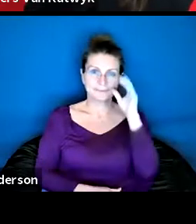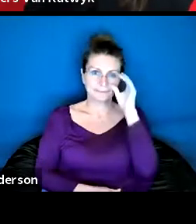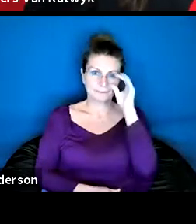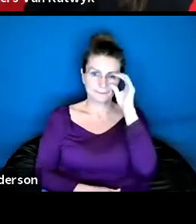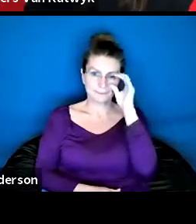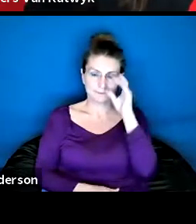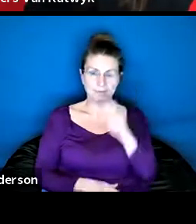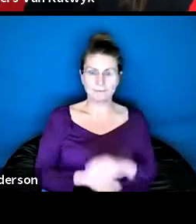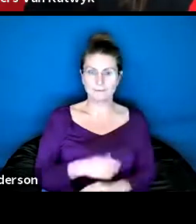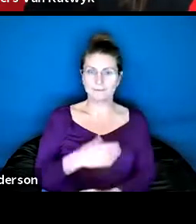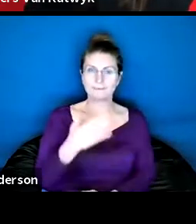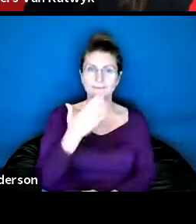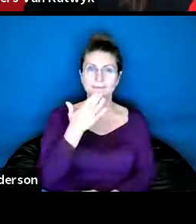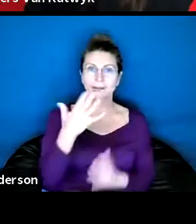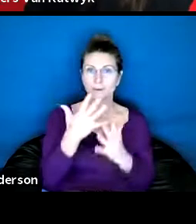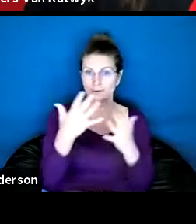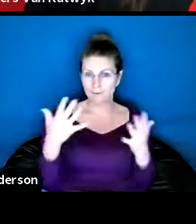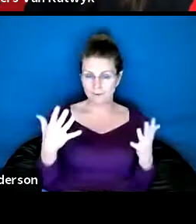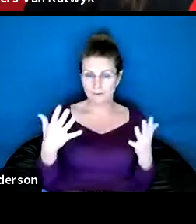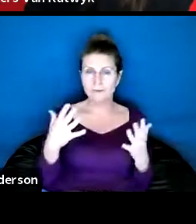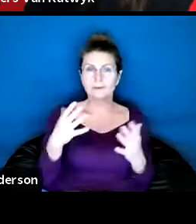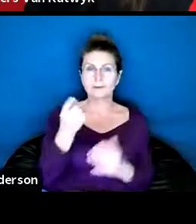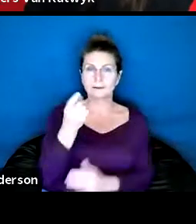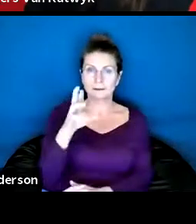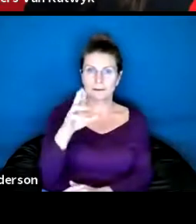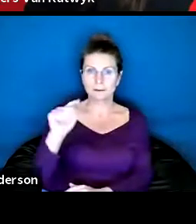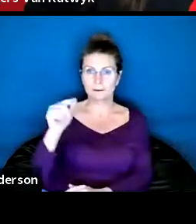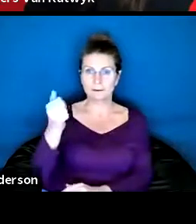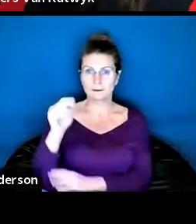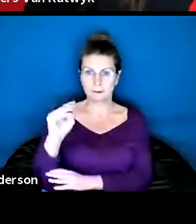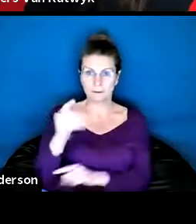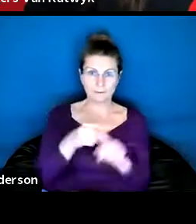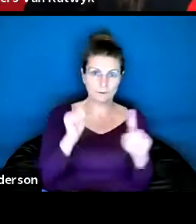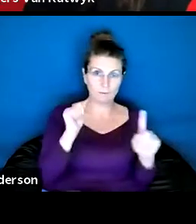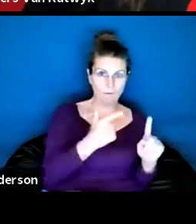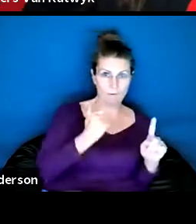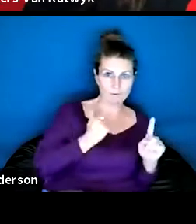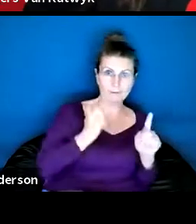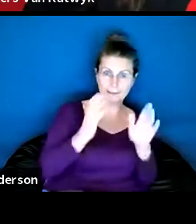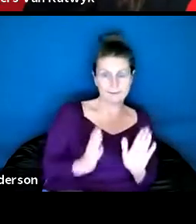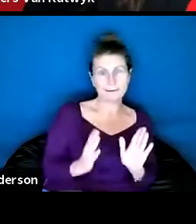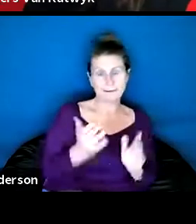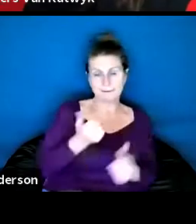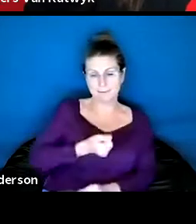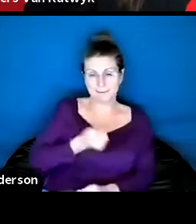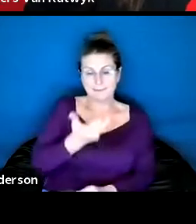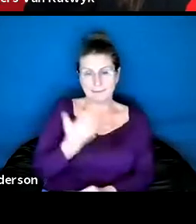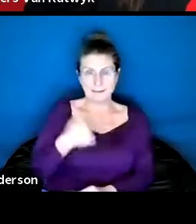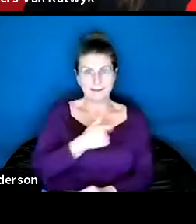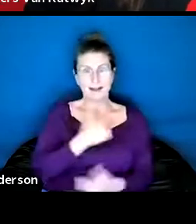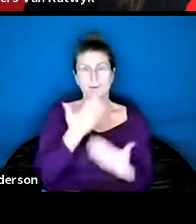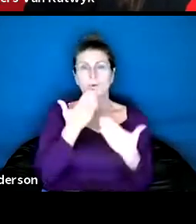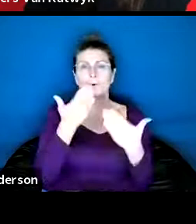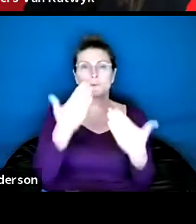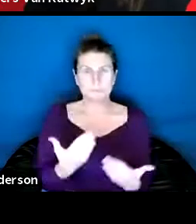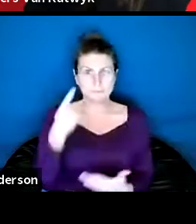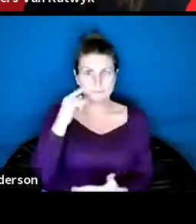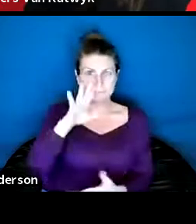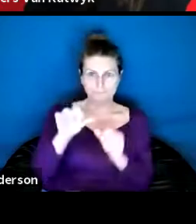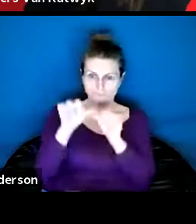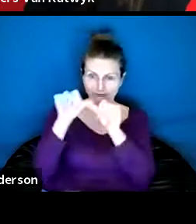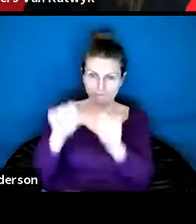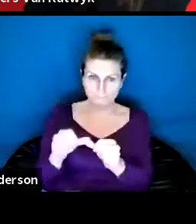Thank you very much, Dr. Tam. On behalf of all Canadians, let me just express our gratitude for your continued